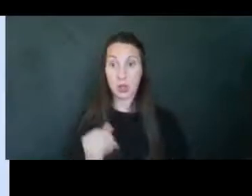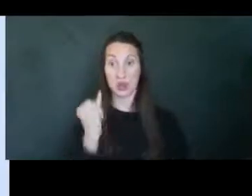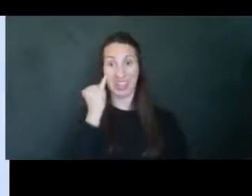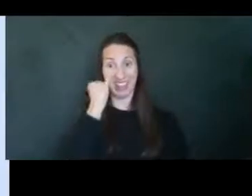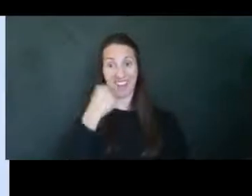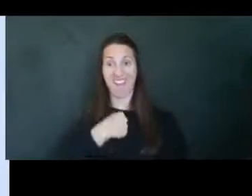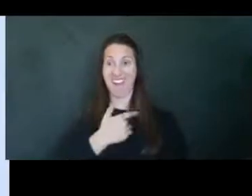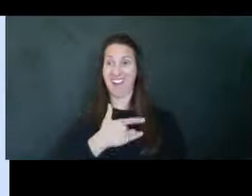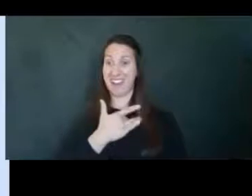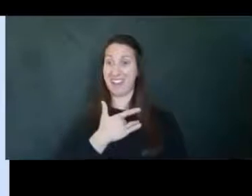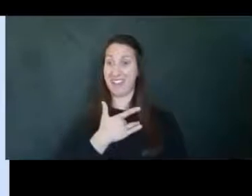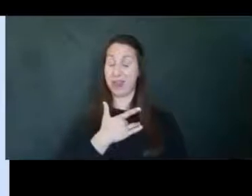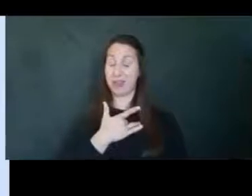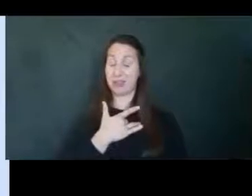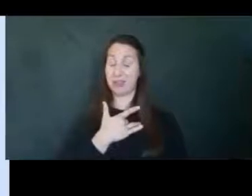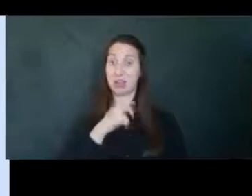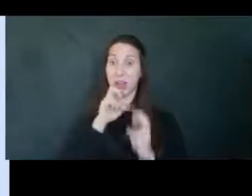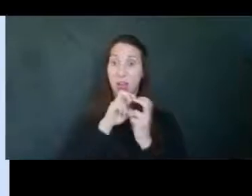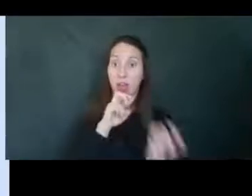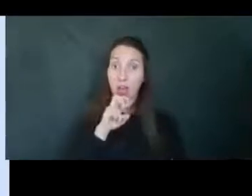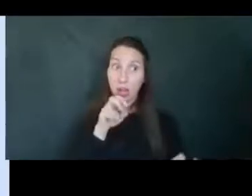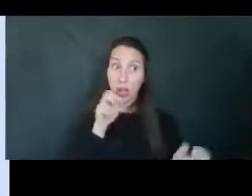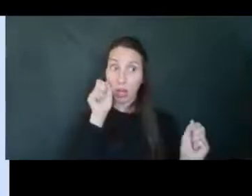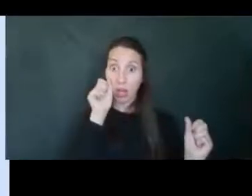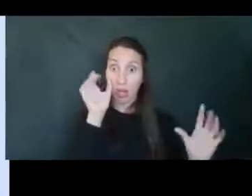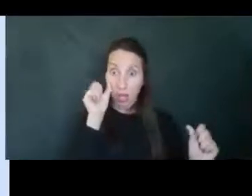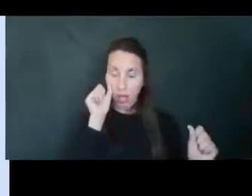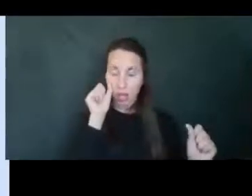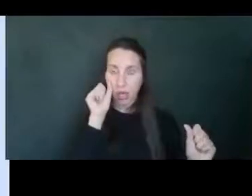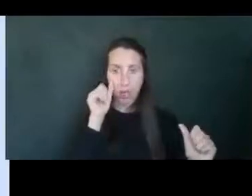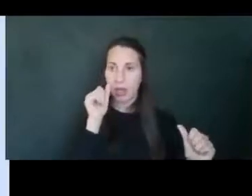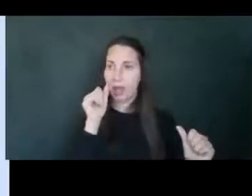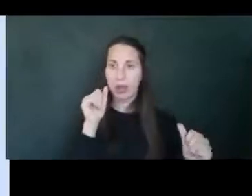of out of their own bubbles, it was remarkable.